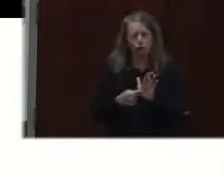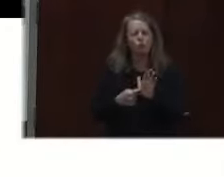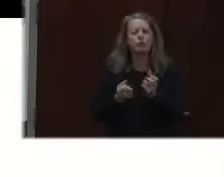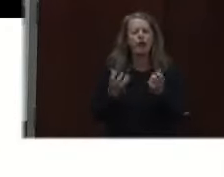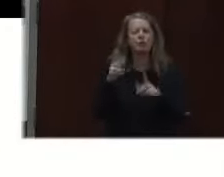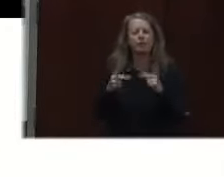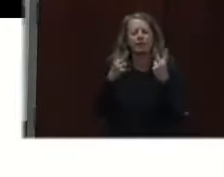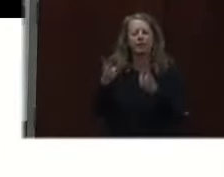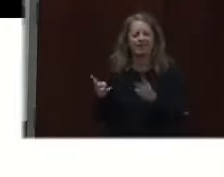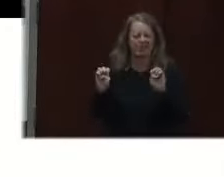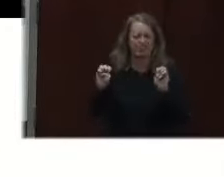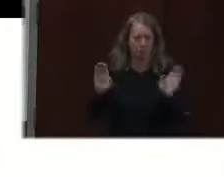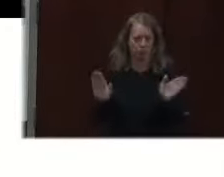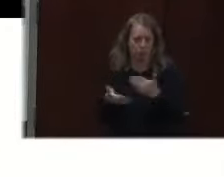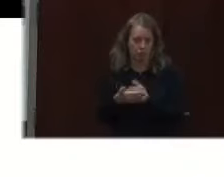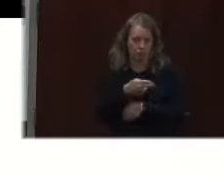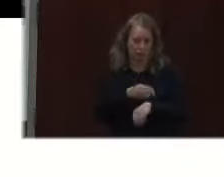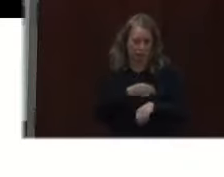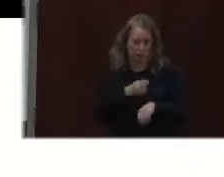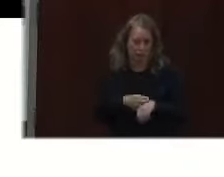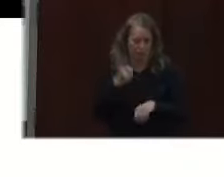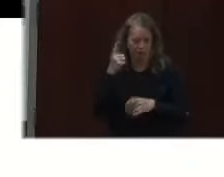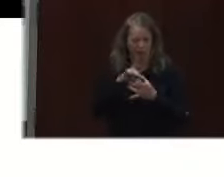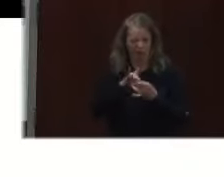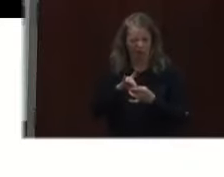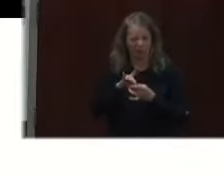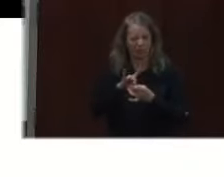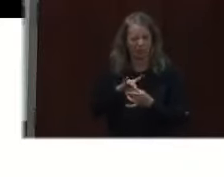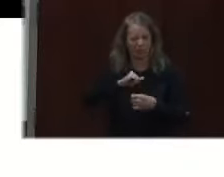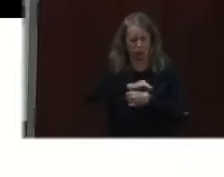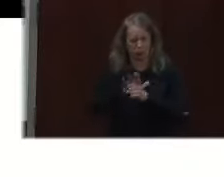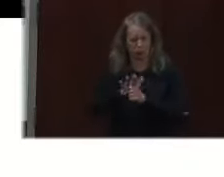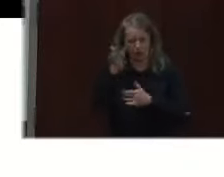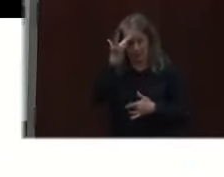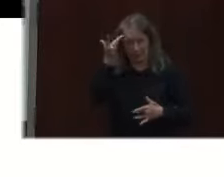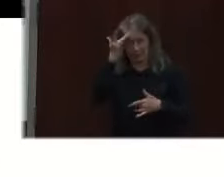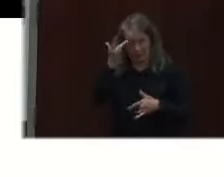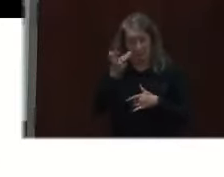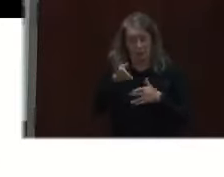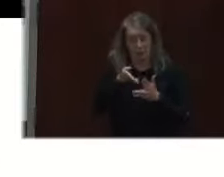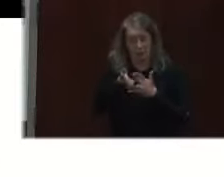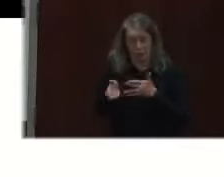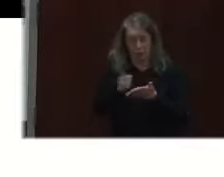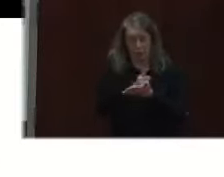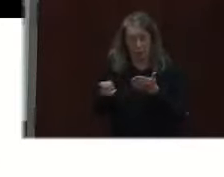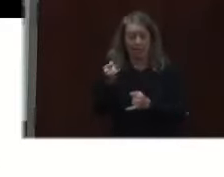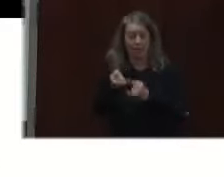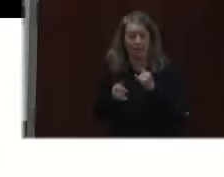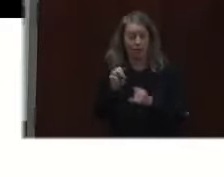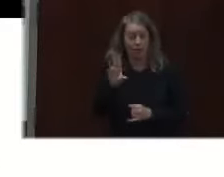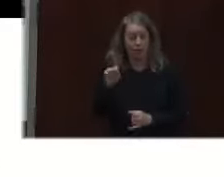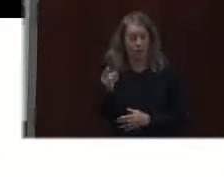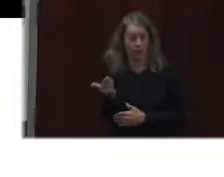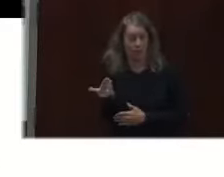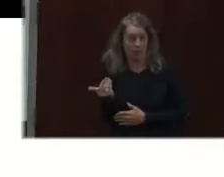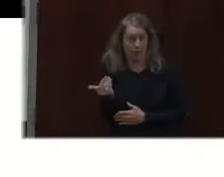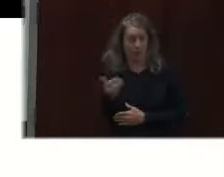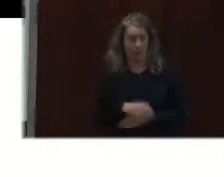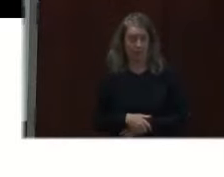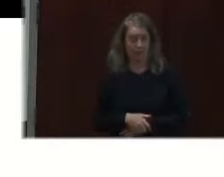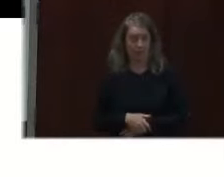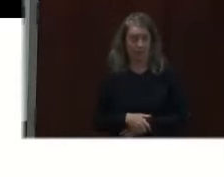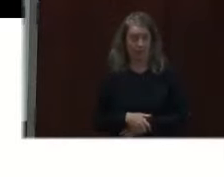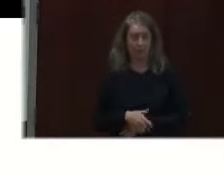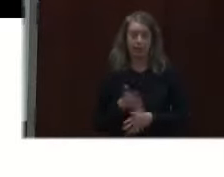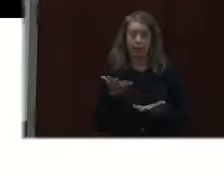visits in North Carolina for COVID-like illness through the week ending October 15th. Just a reminder that